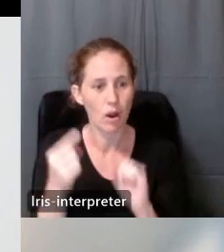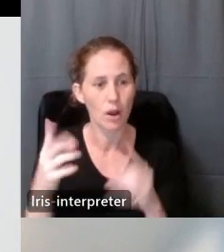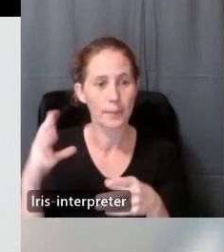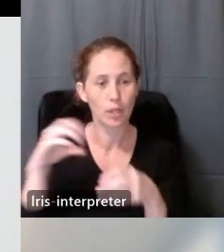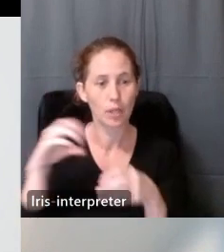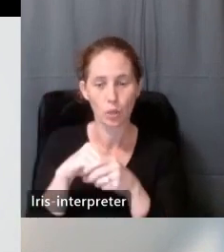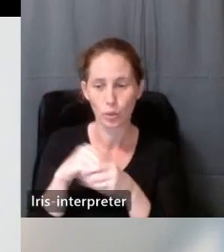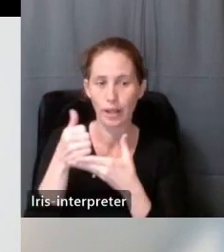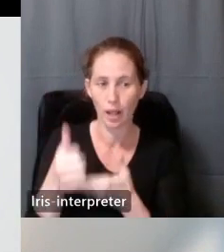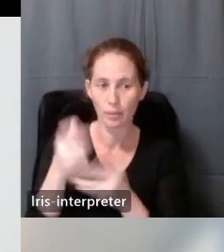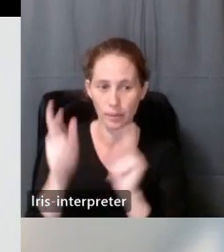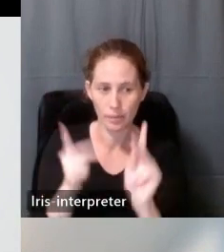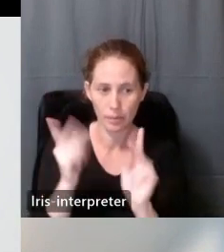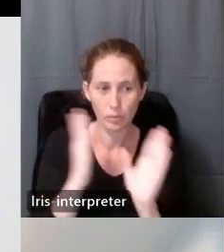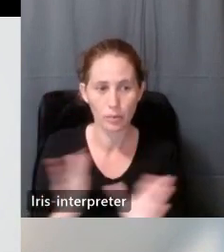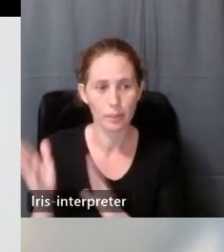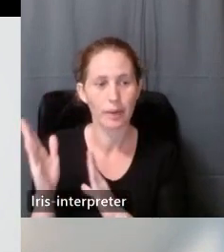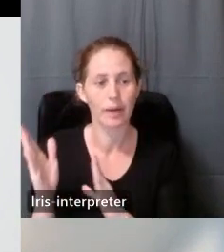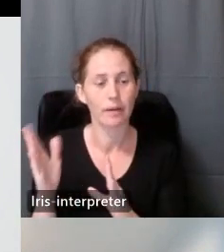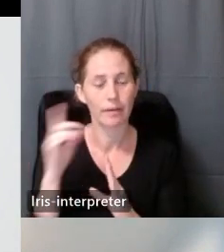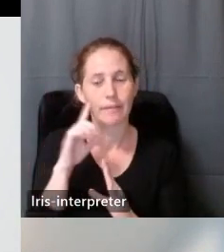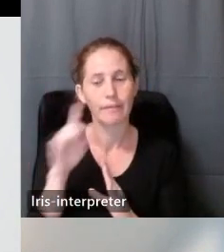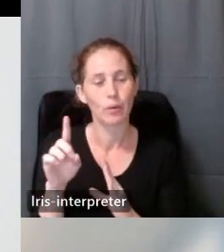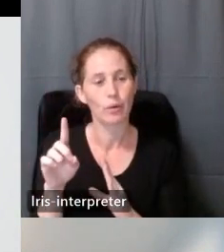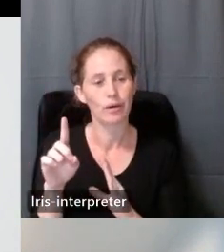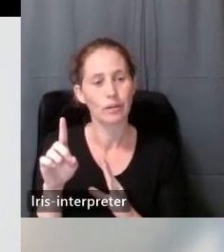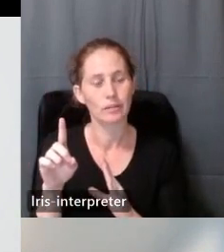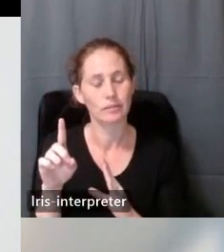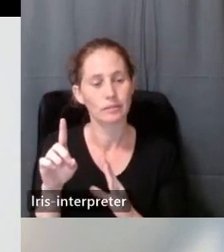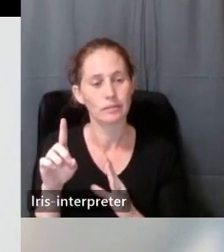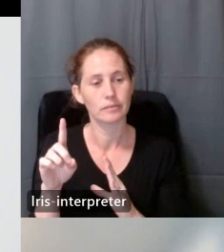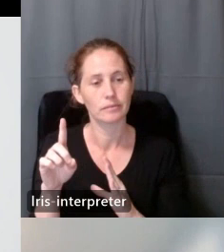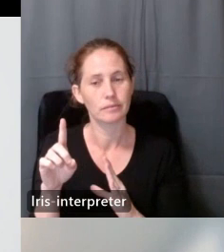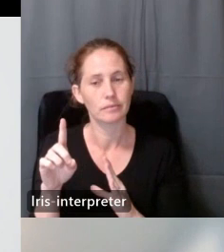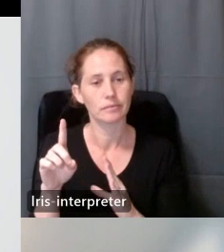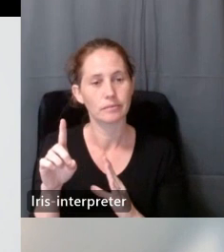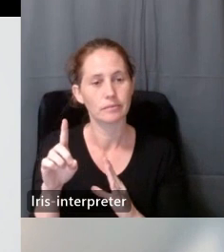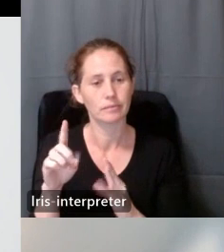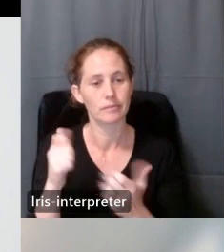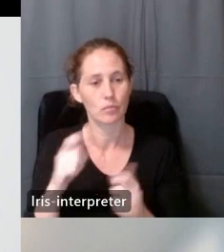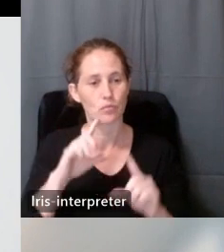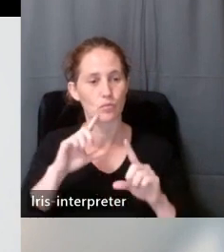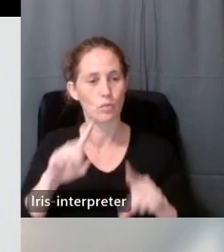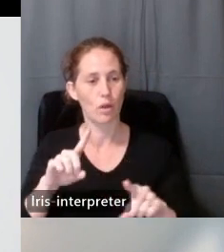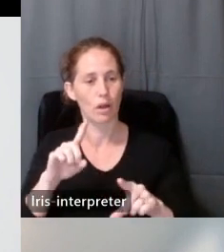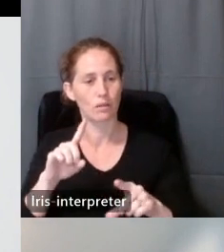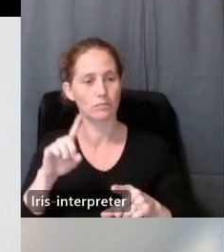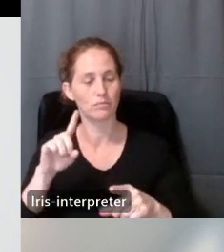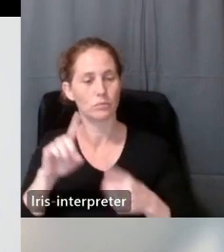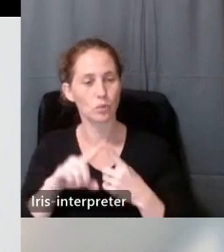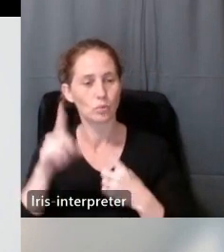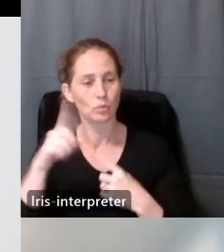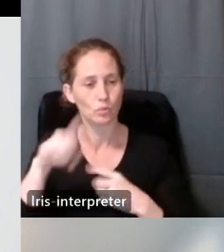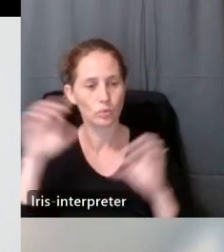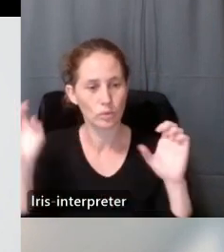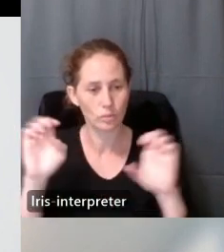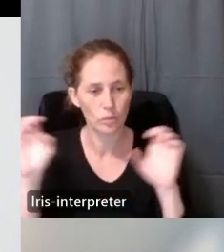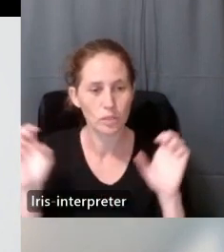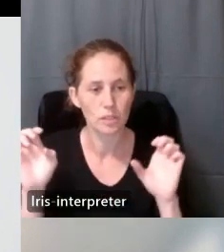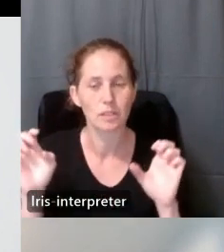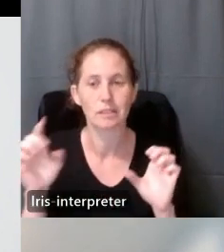including helping people prepare for and respond to emergencies.